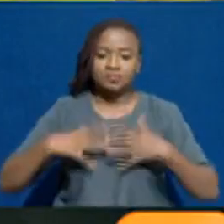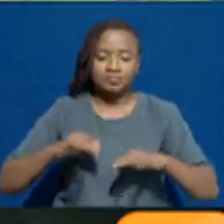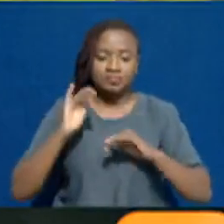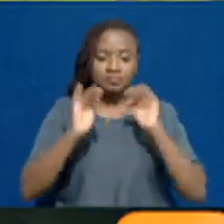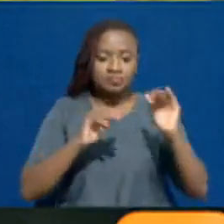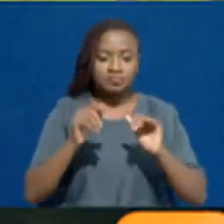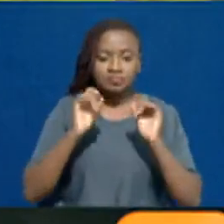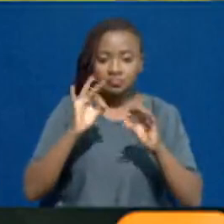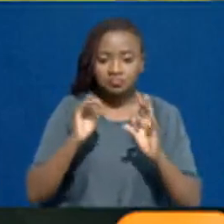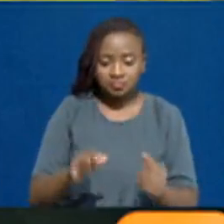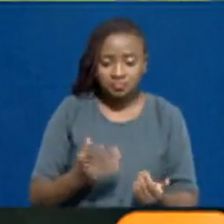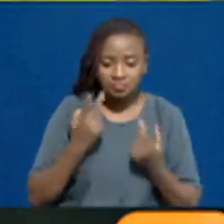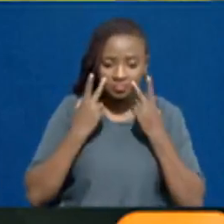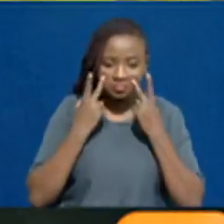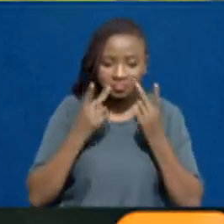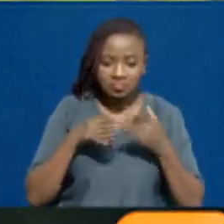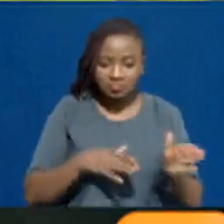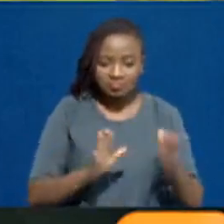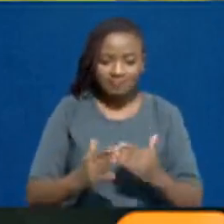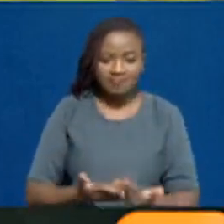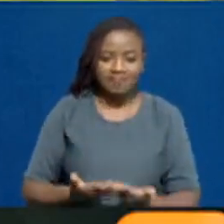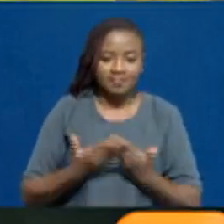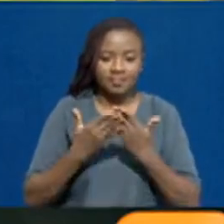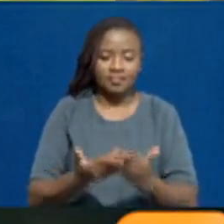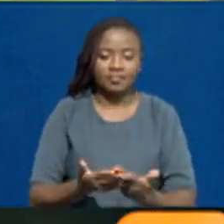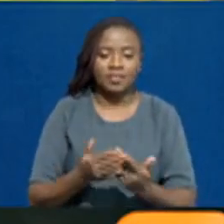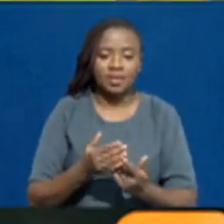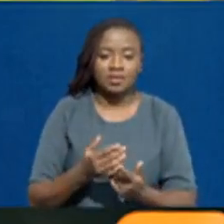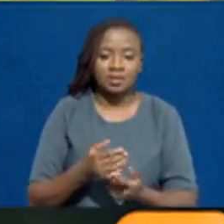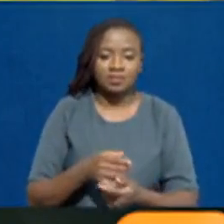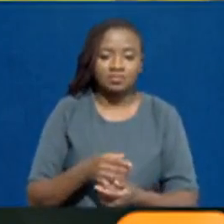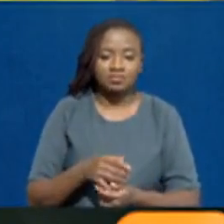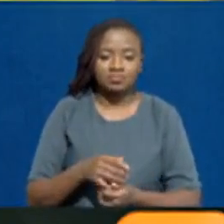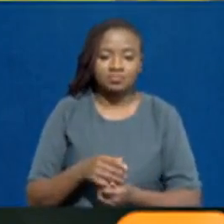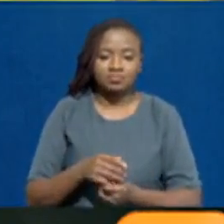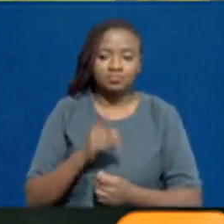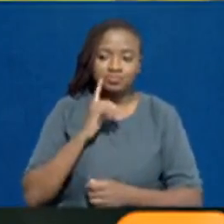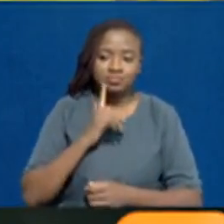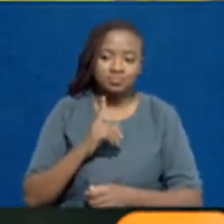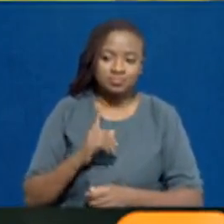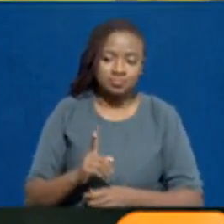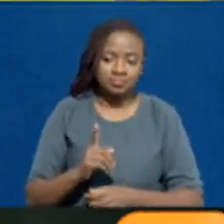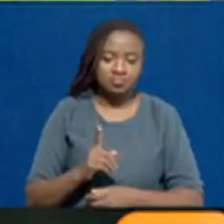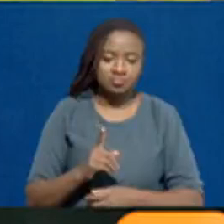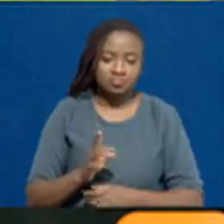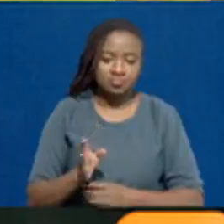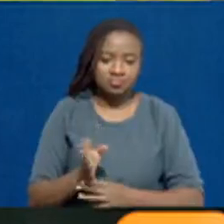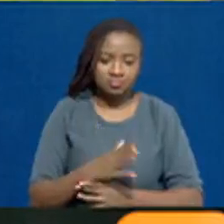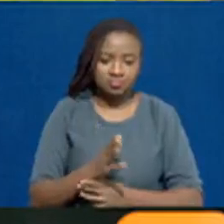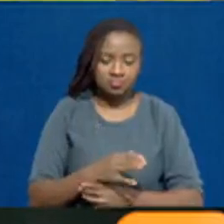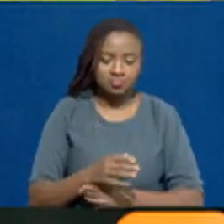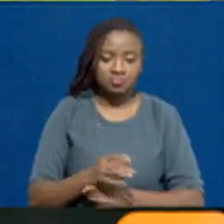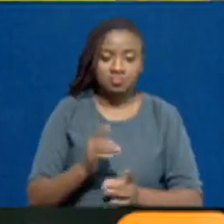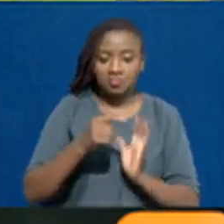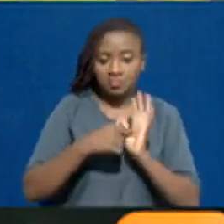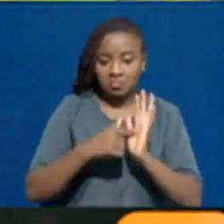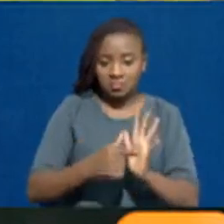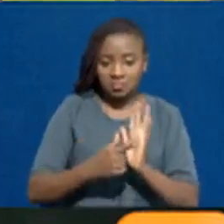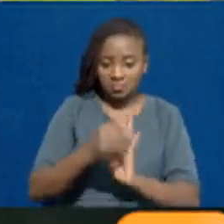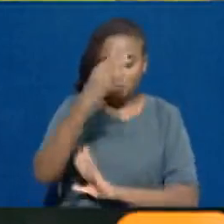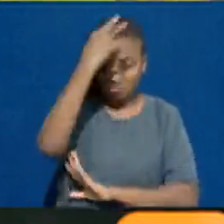of marine conservation efforts in order to increase the stocks of fish. Well, in Lamu County, the